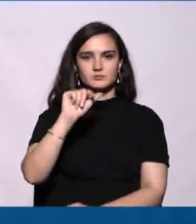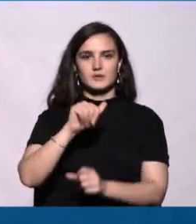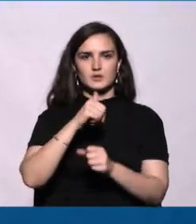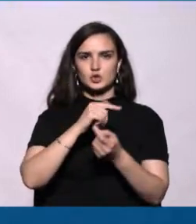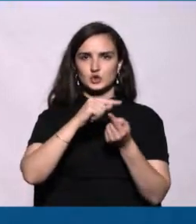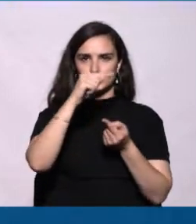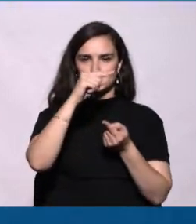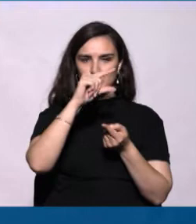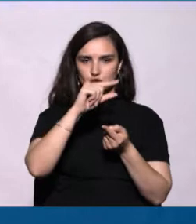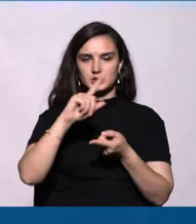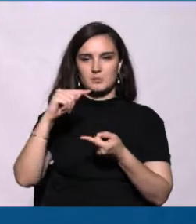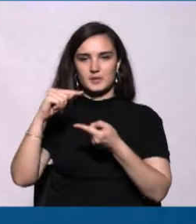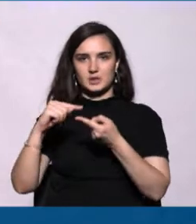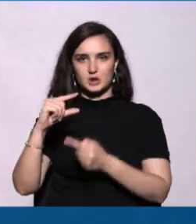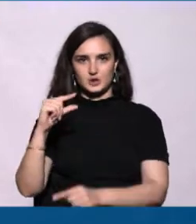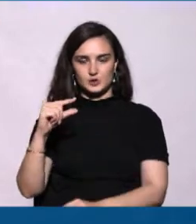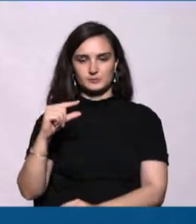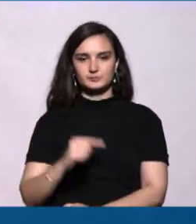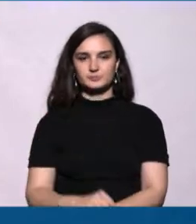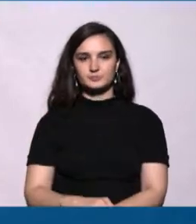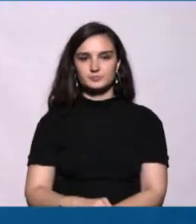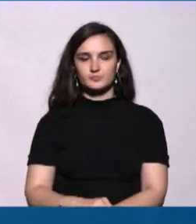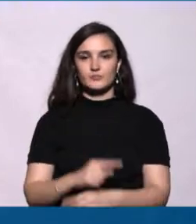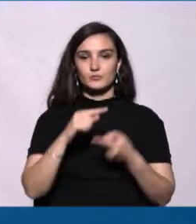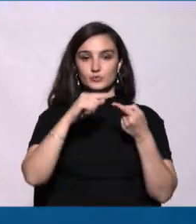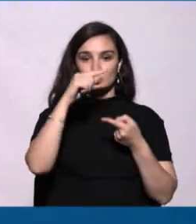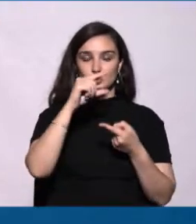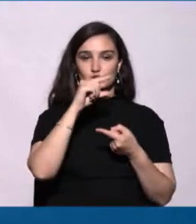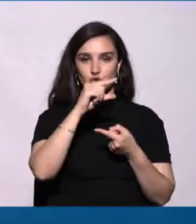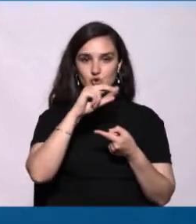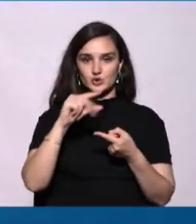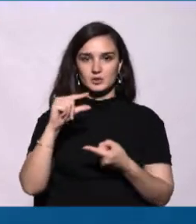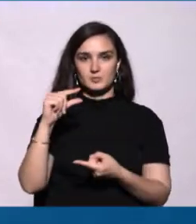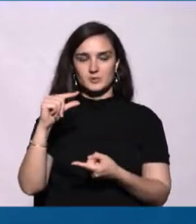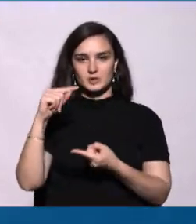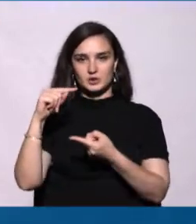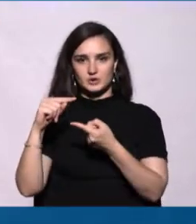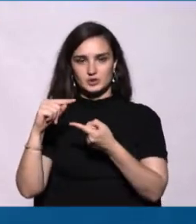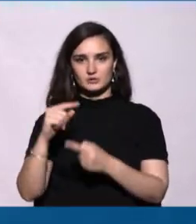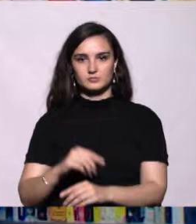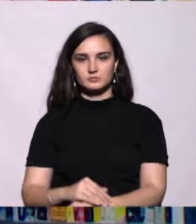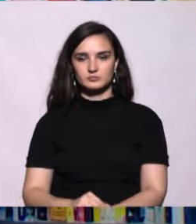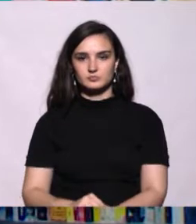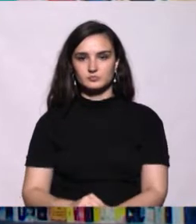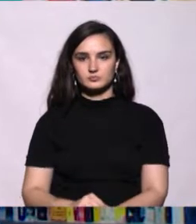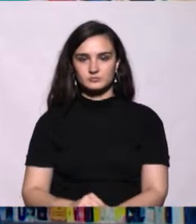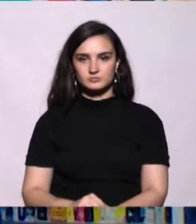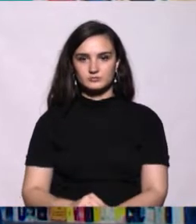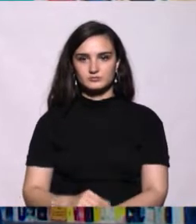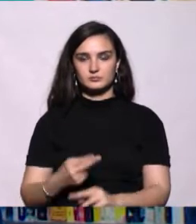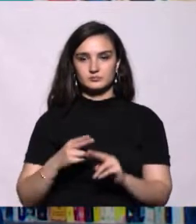G and small g. Capital G and small g. In the alphabet it is